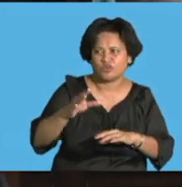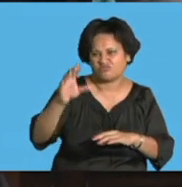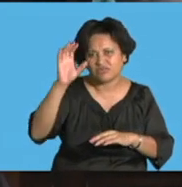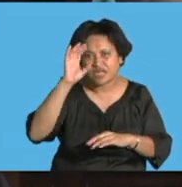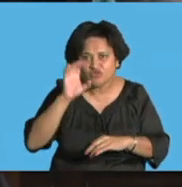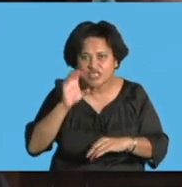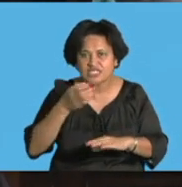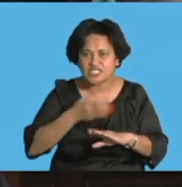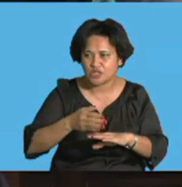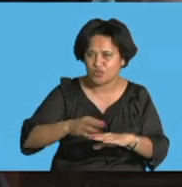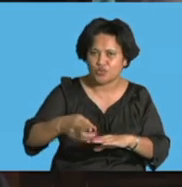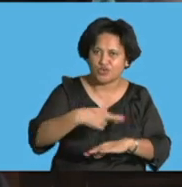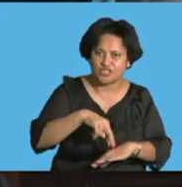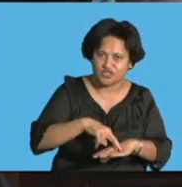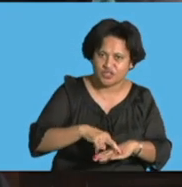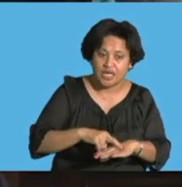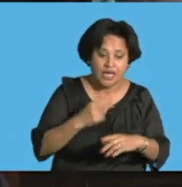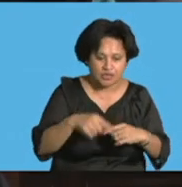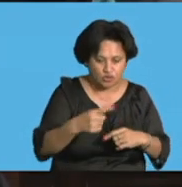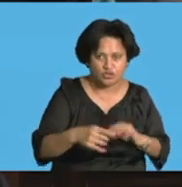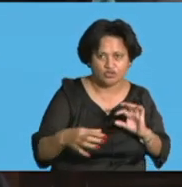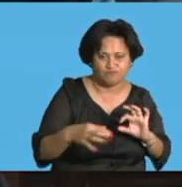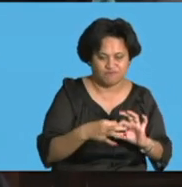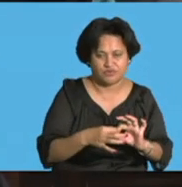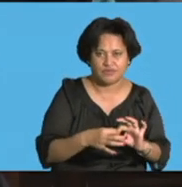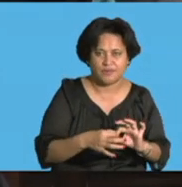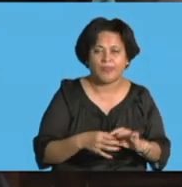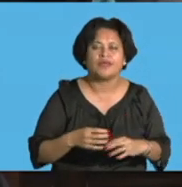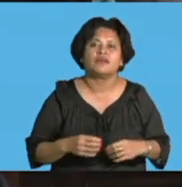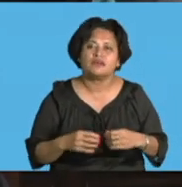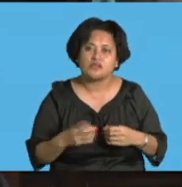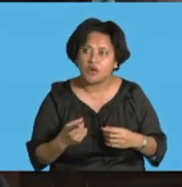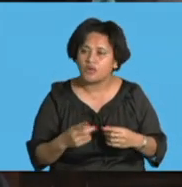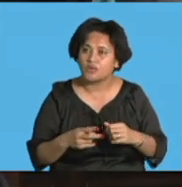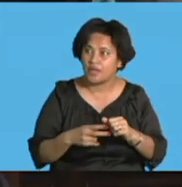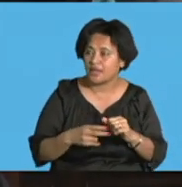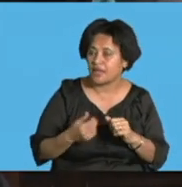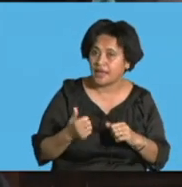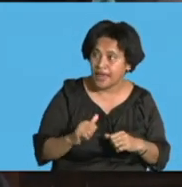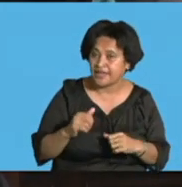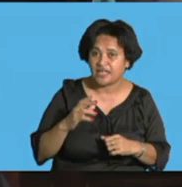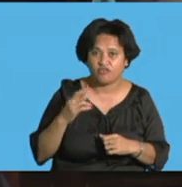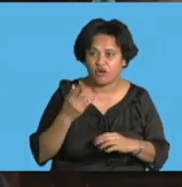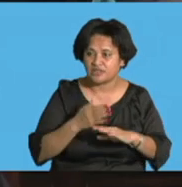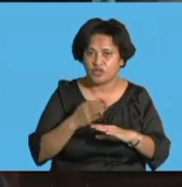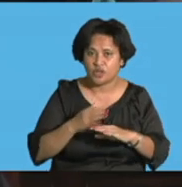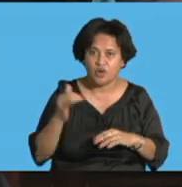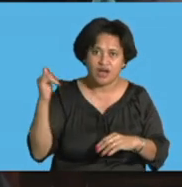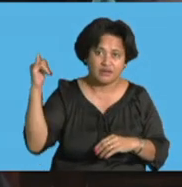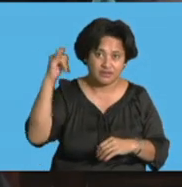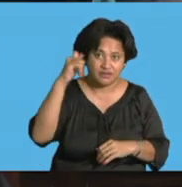deepening our reach in traditional market. Any improvement in our air transport brings enormous benefits for our trade and